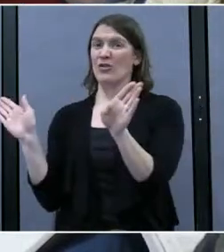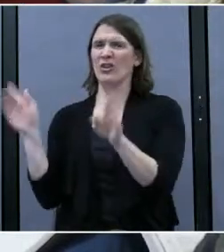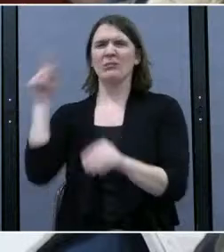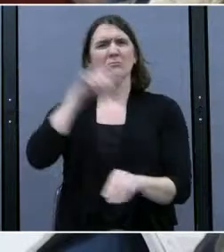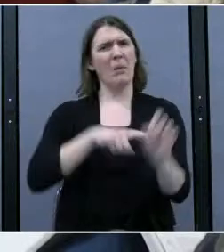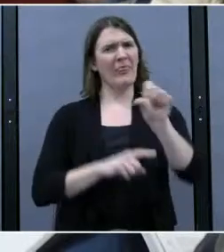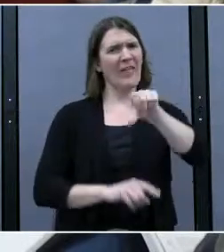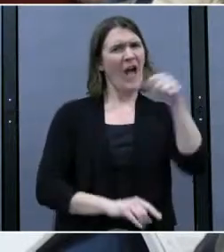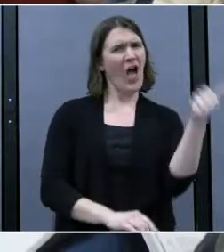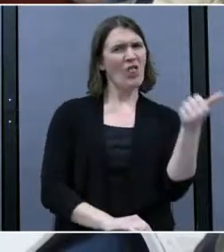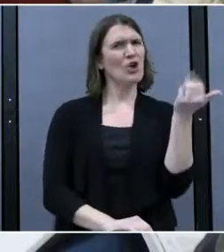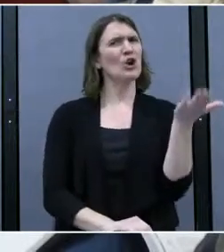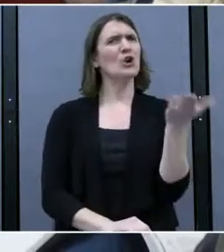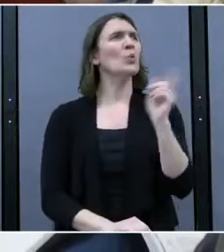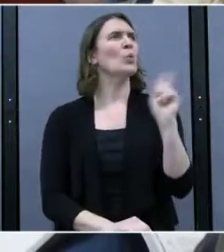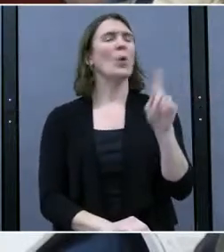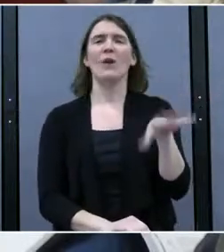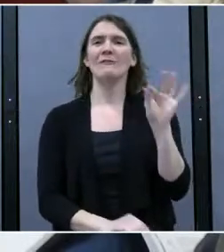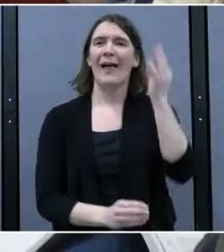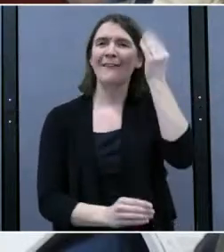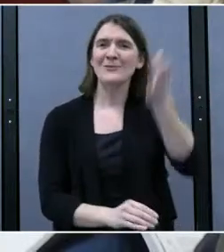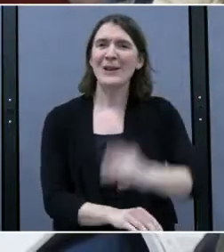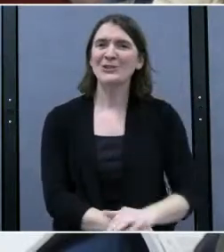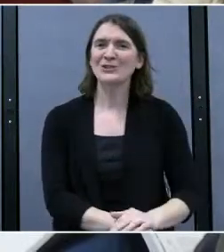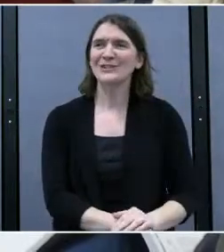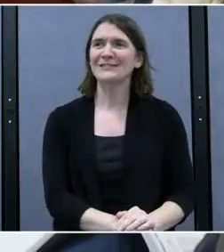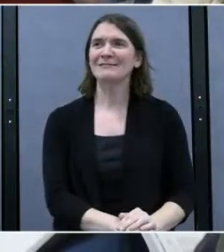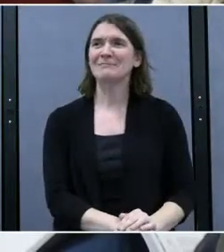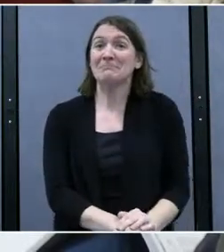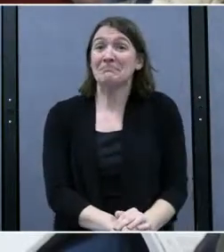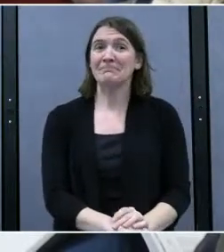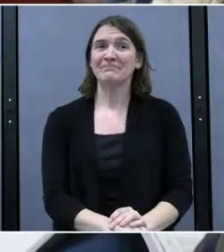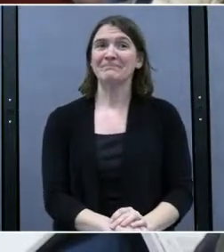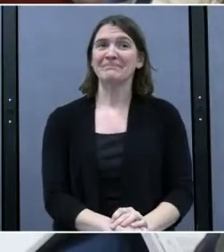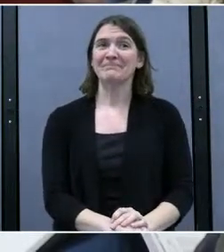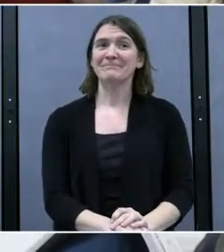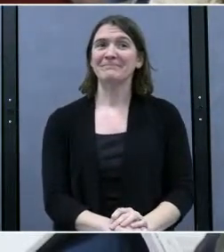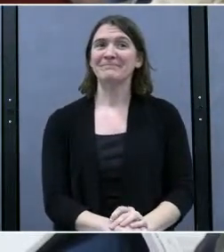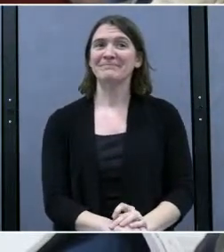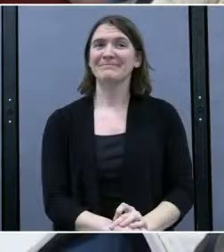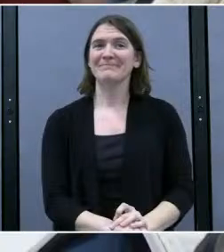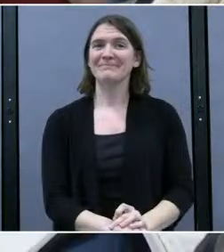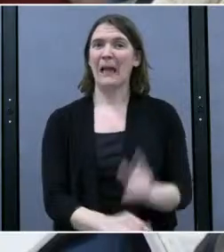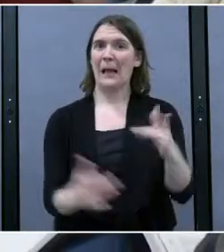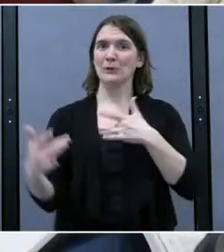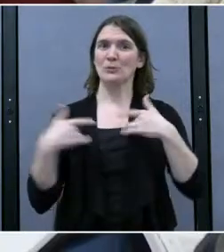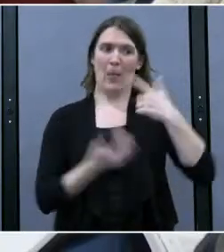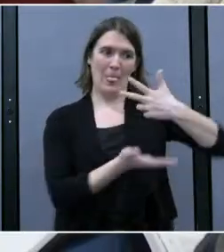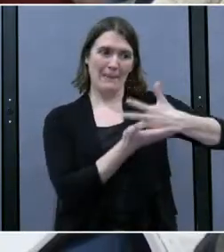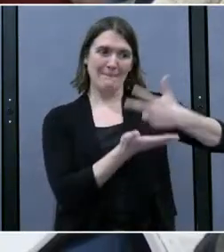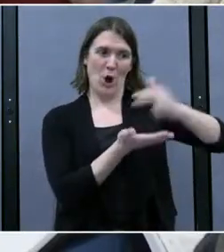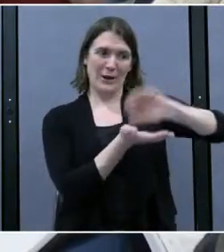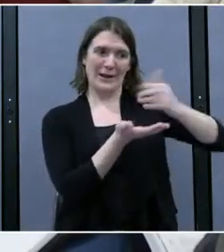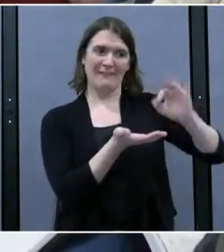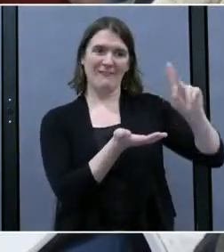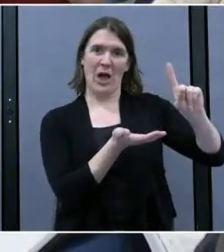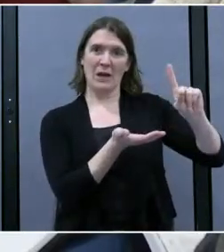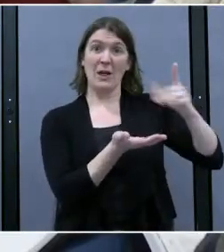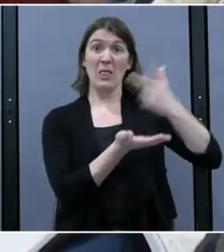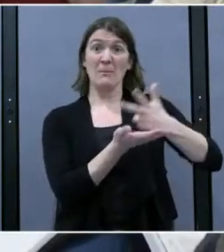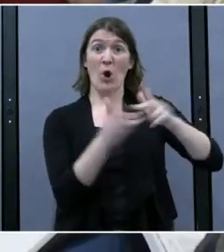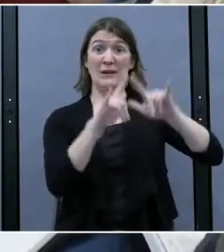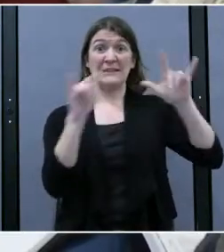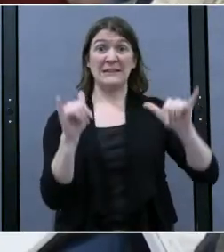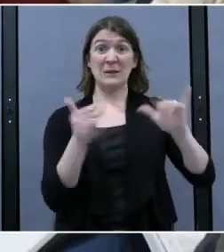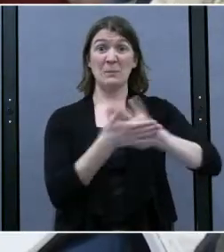where that information can be found. I'm particularly concerned about the parking fund, because the parking system has